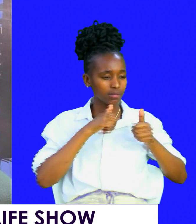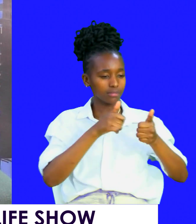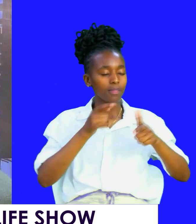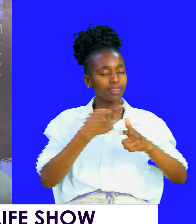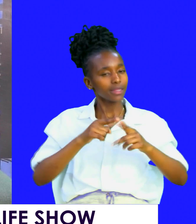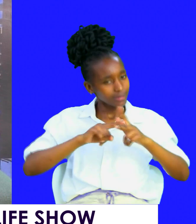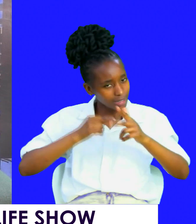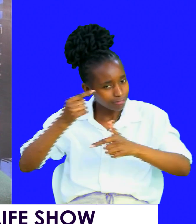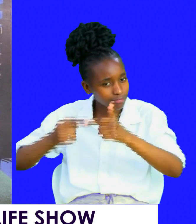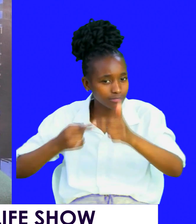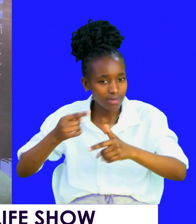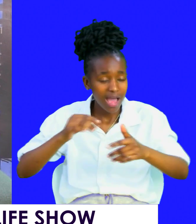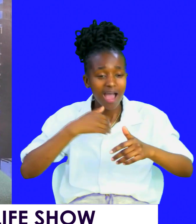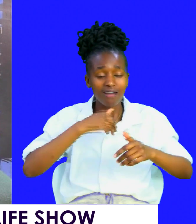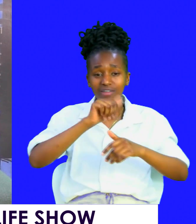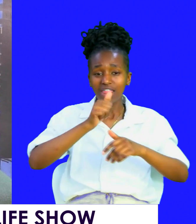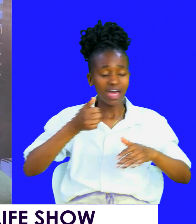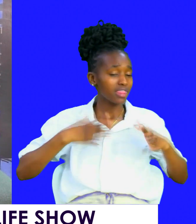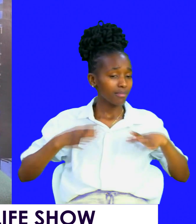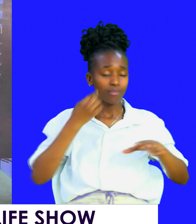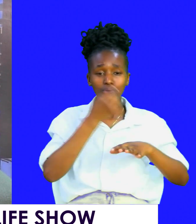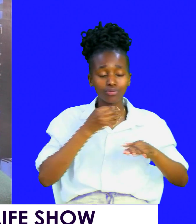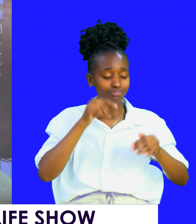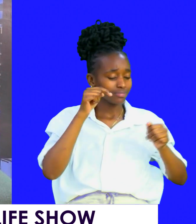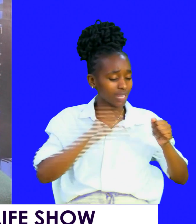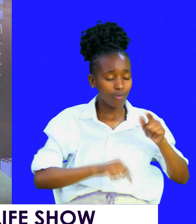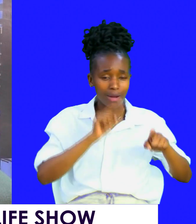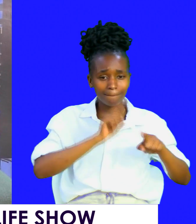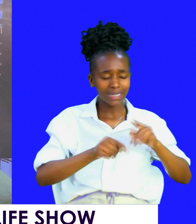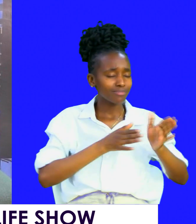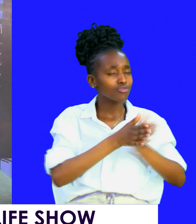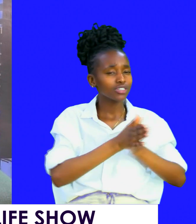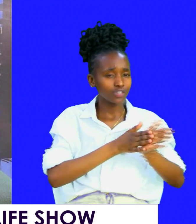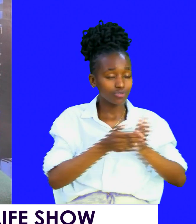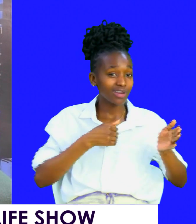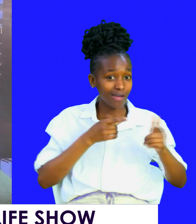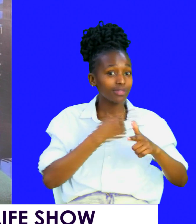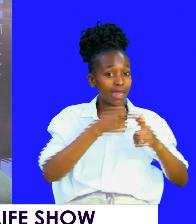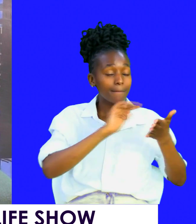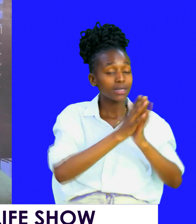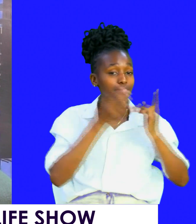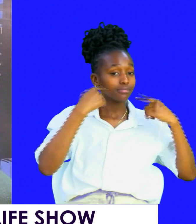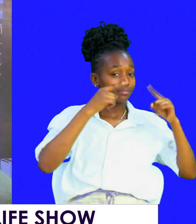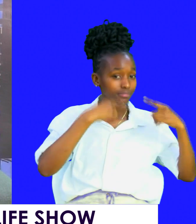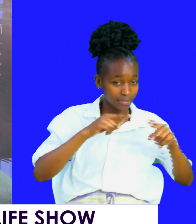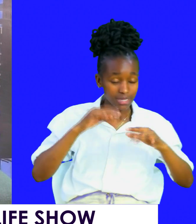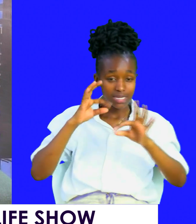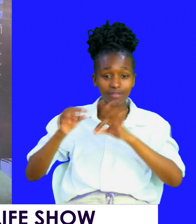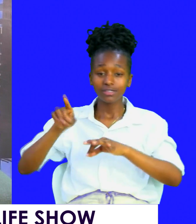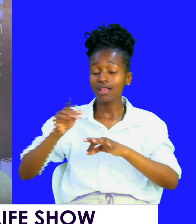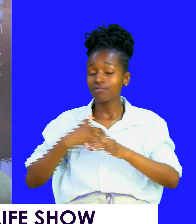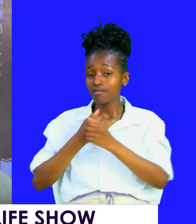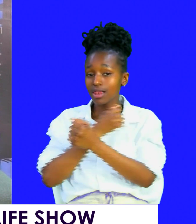have made it. It is in the brain that there is authentic power. It is in love. It is in understanding